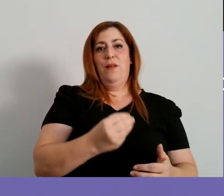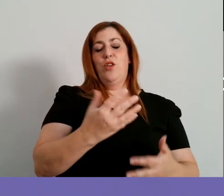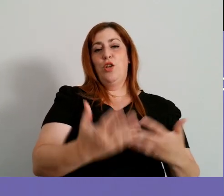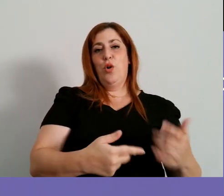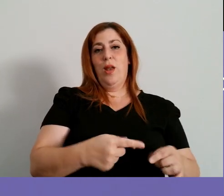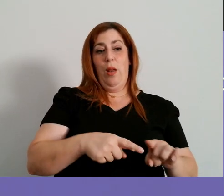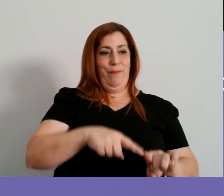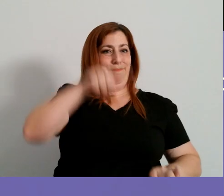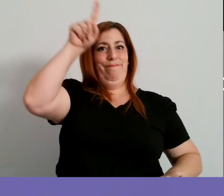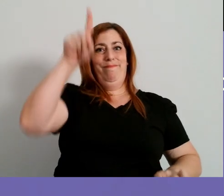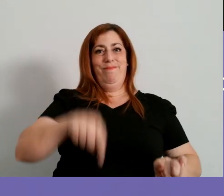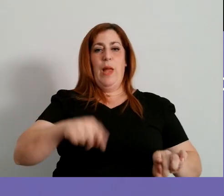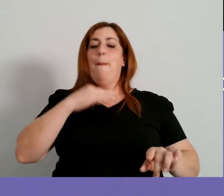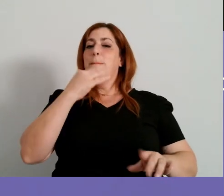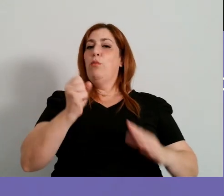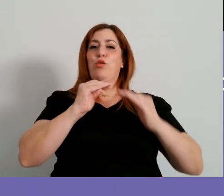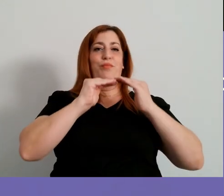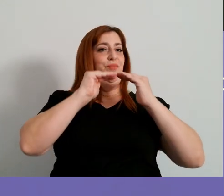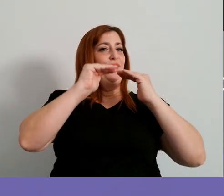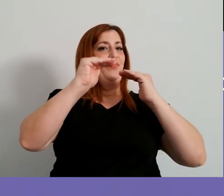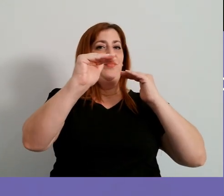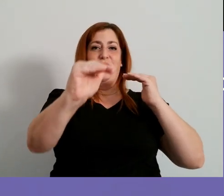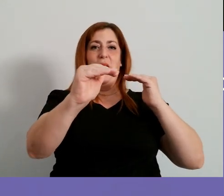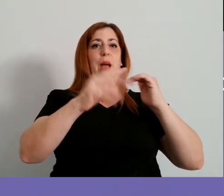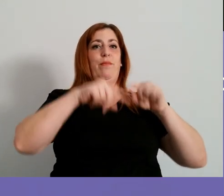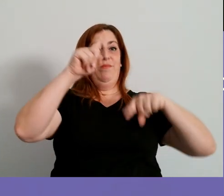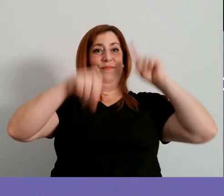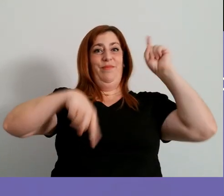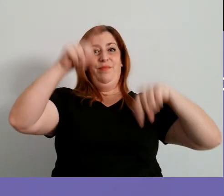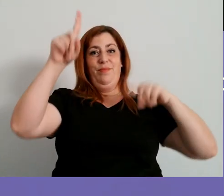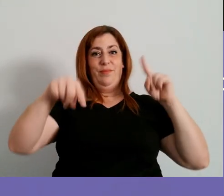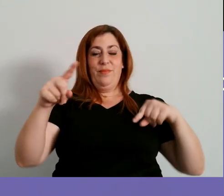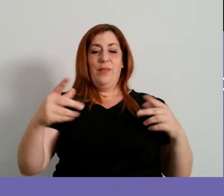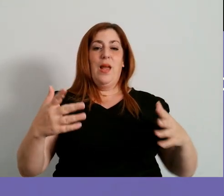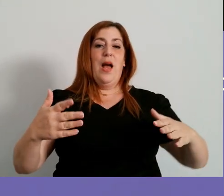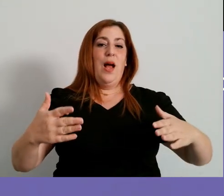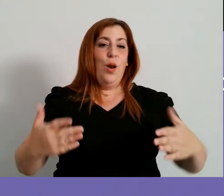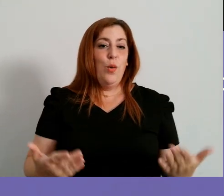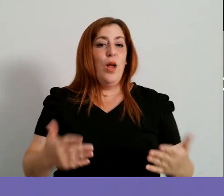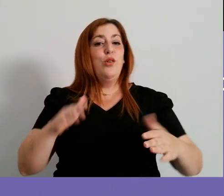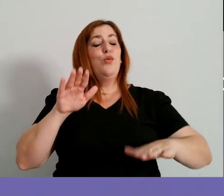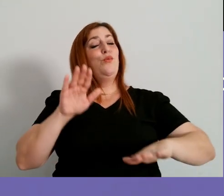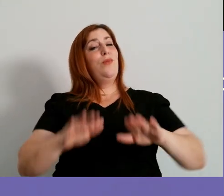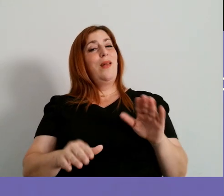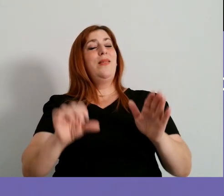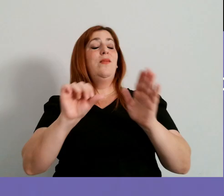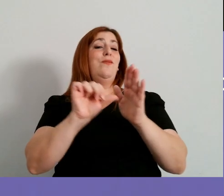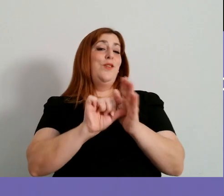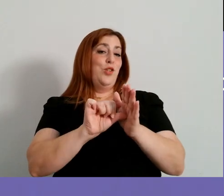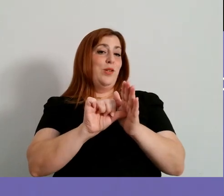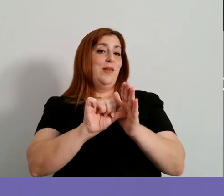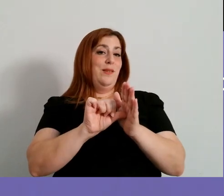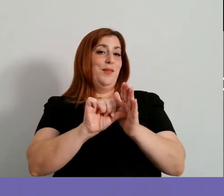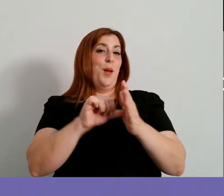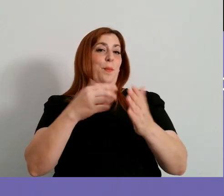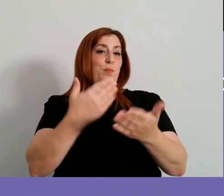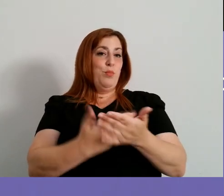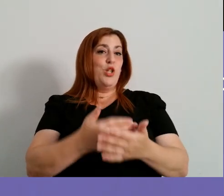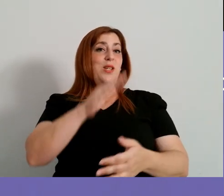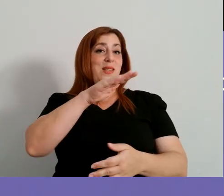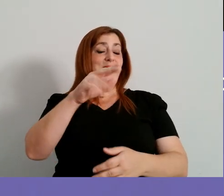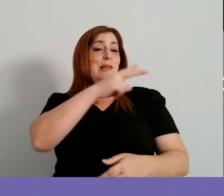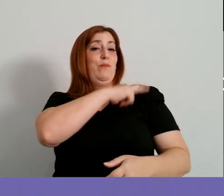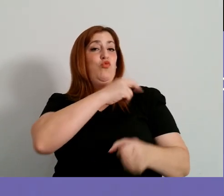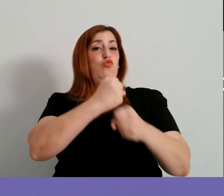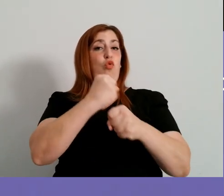There's a lot of information about how beneficial this is to the workplace, but unfortunately, it's also not very known